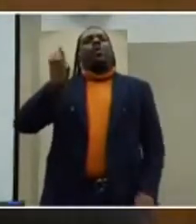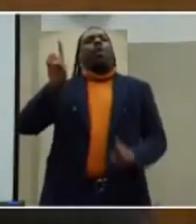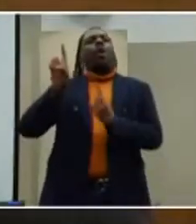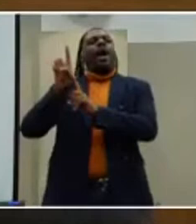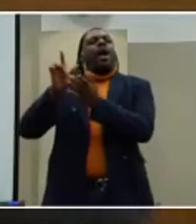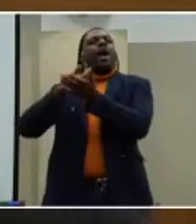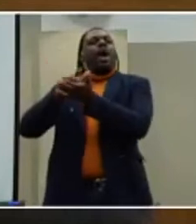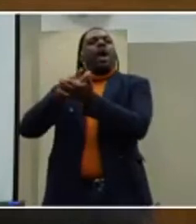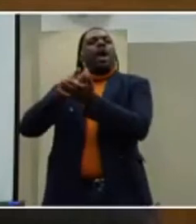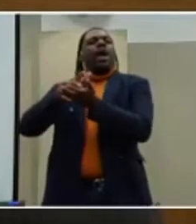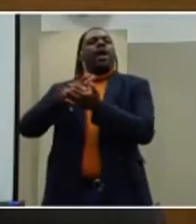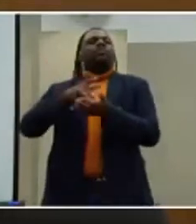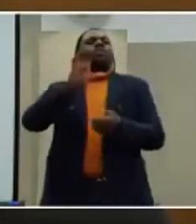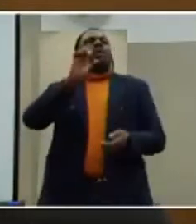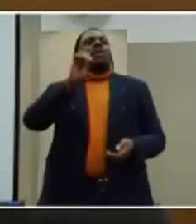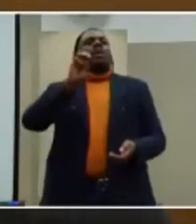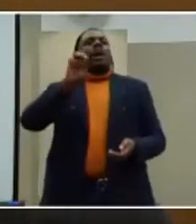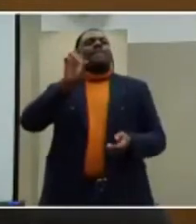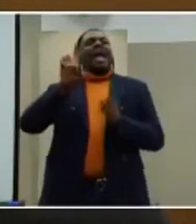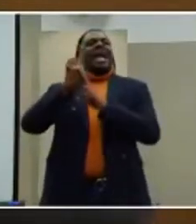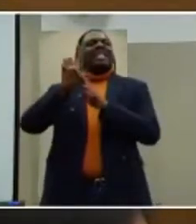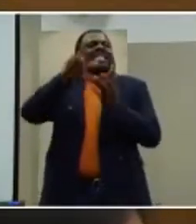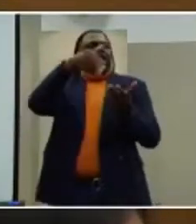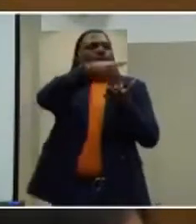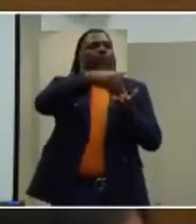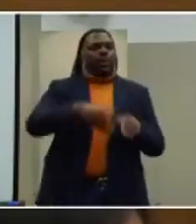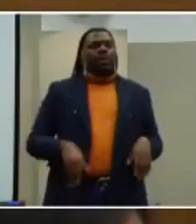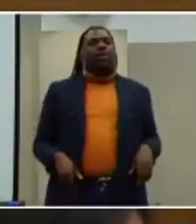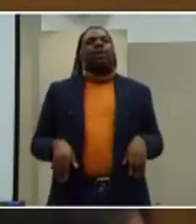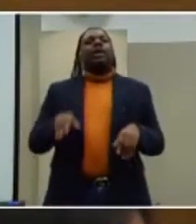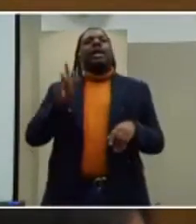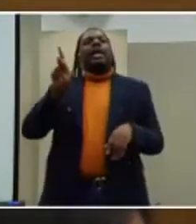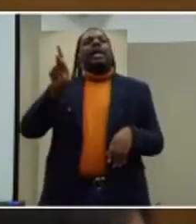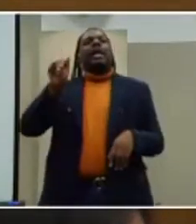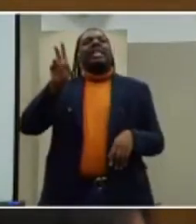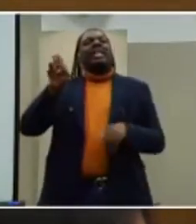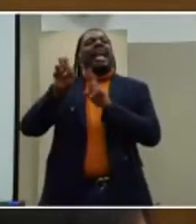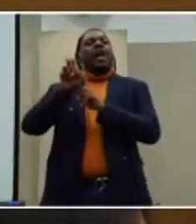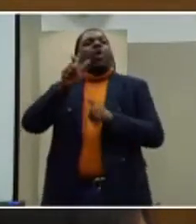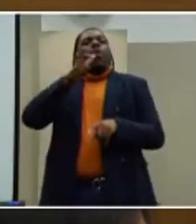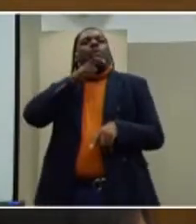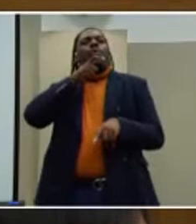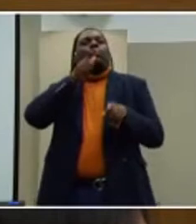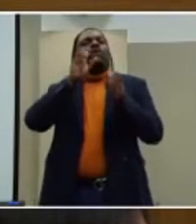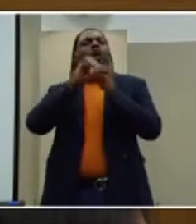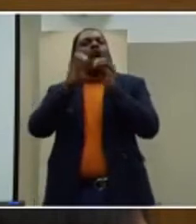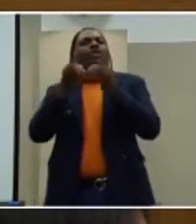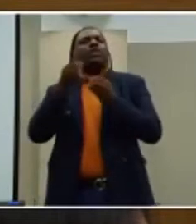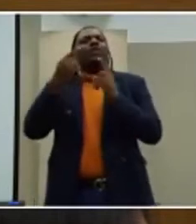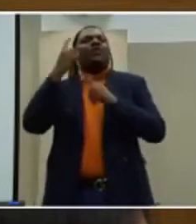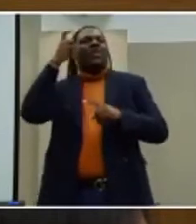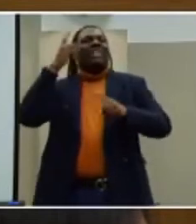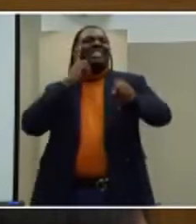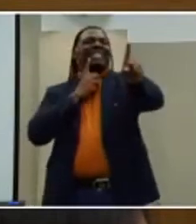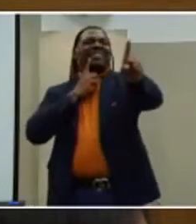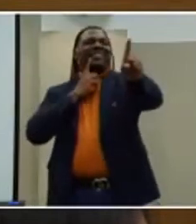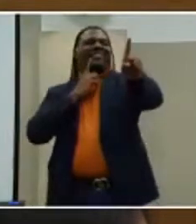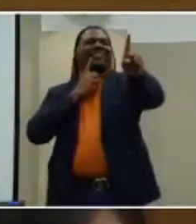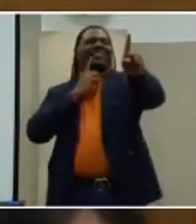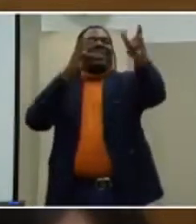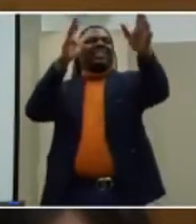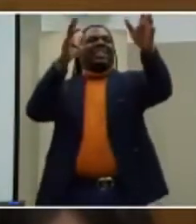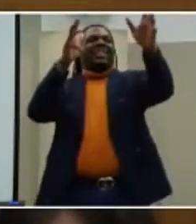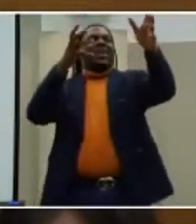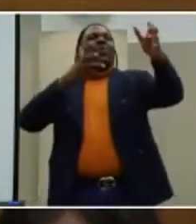Command Center. And also Kate Breen, who is our Acting Director of the Governor's Office for the Deaf and Hard of Hearing. And I